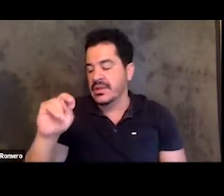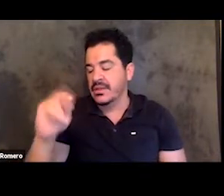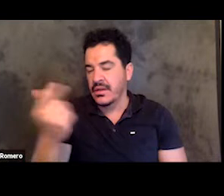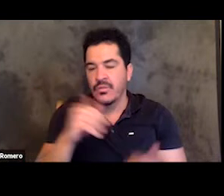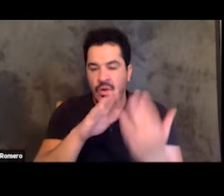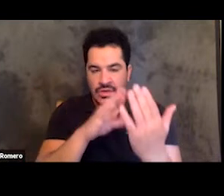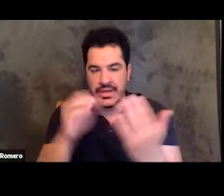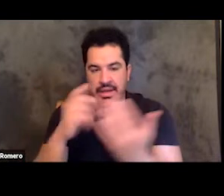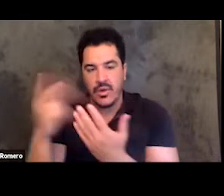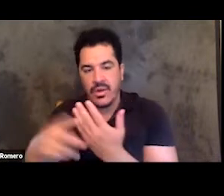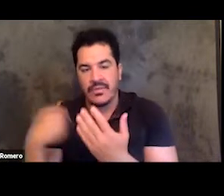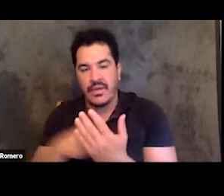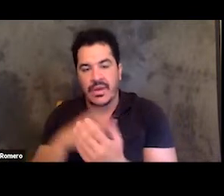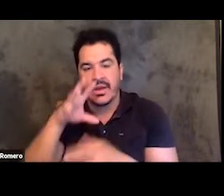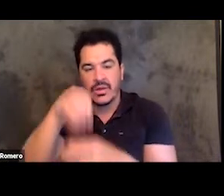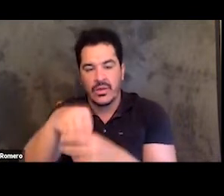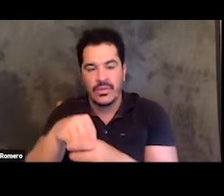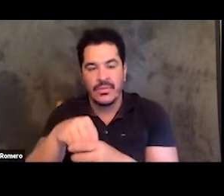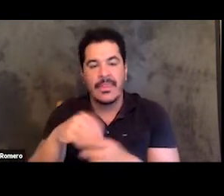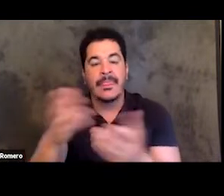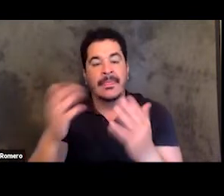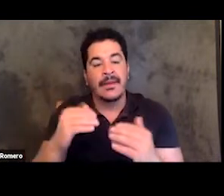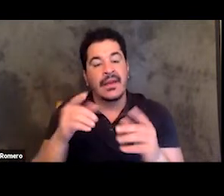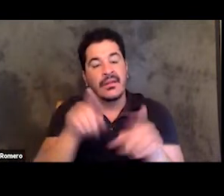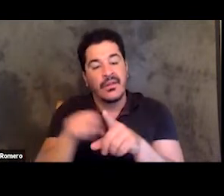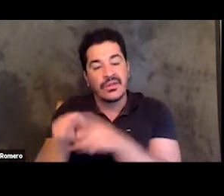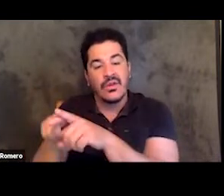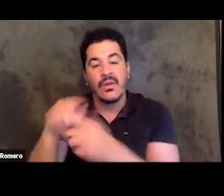And then budgeting for MHPSS. So what do you need to think